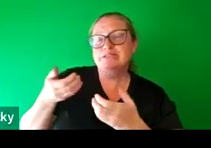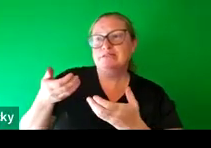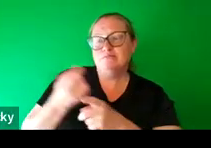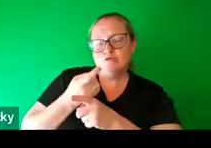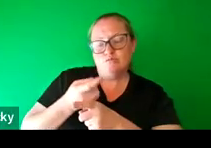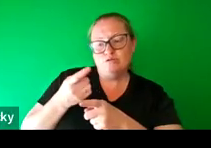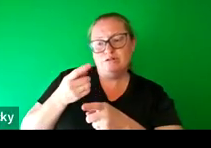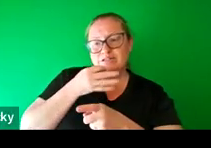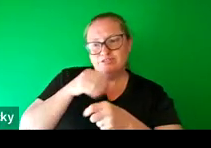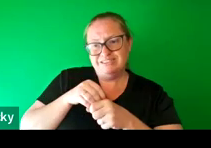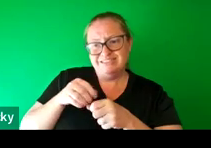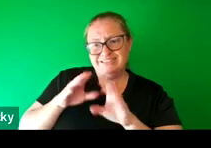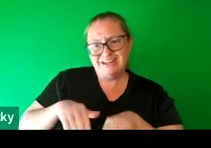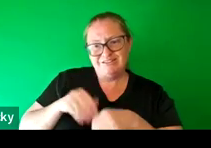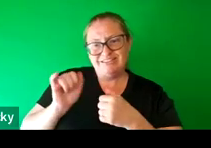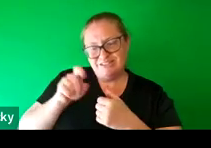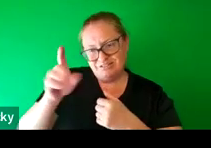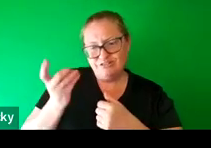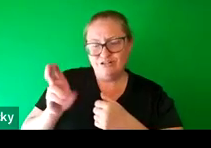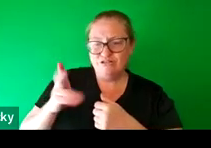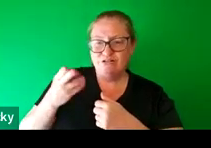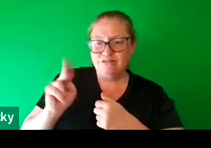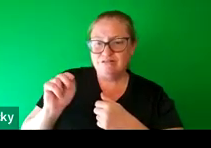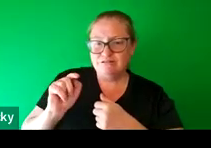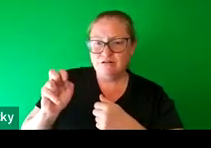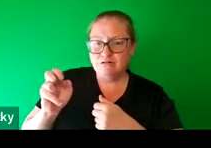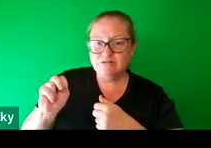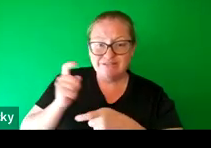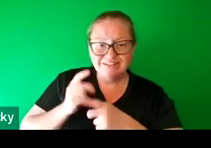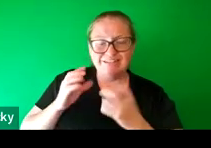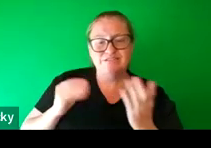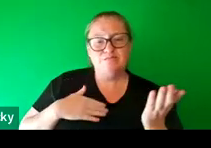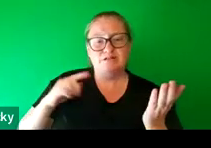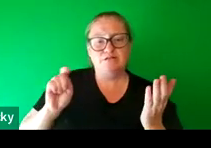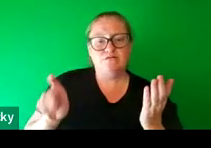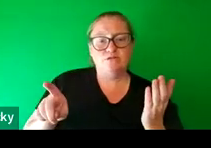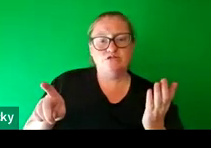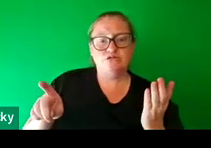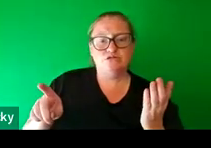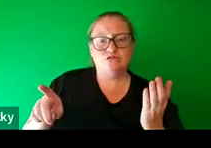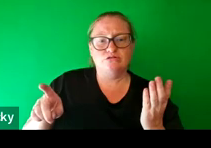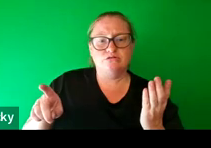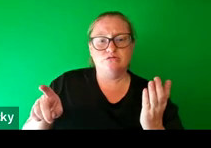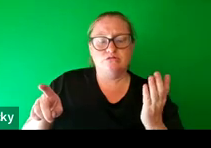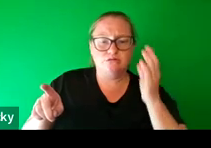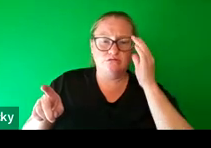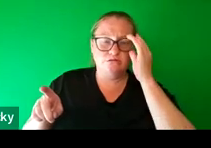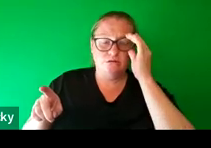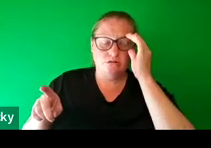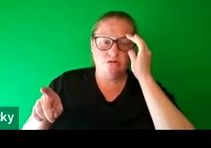you, Dr. Huntoon, right? So my question to clarify is really,